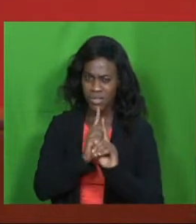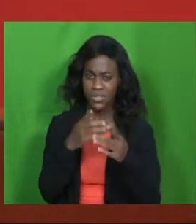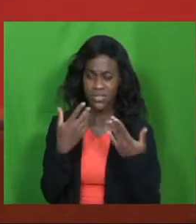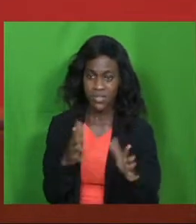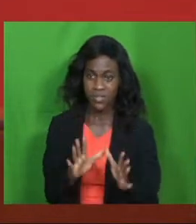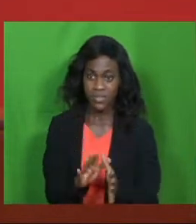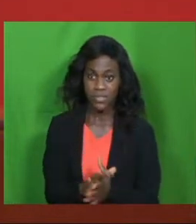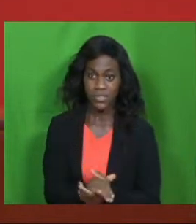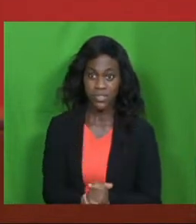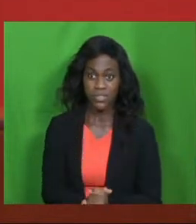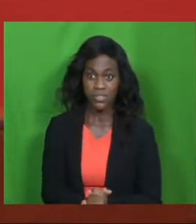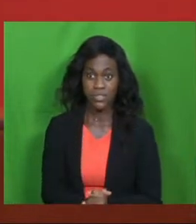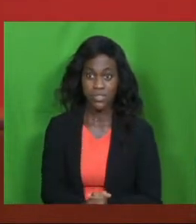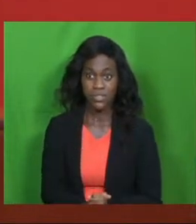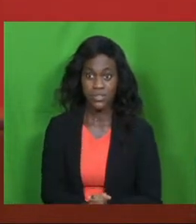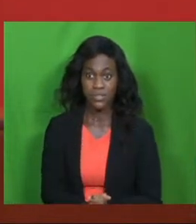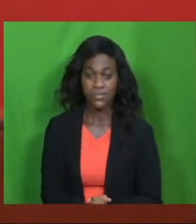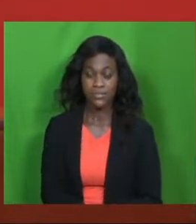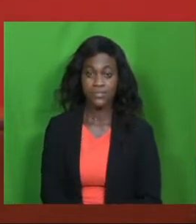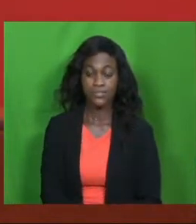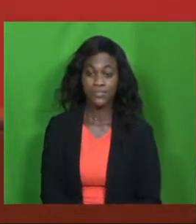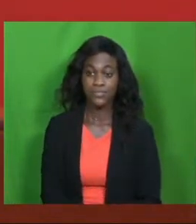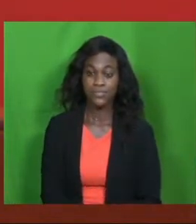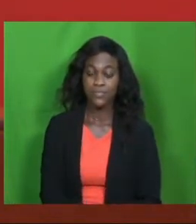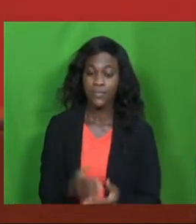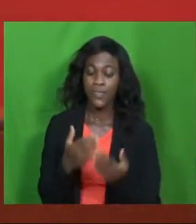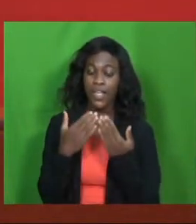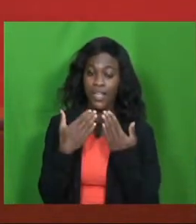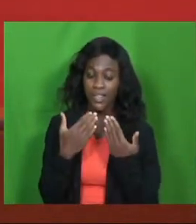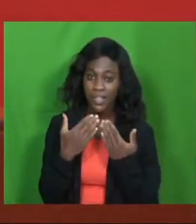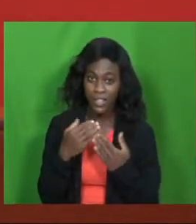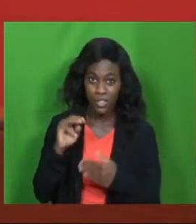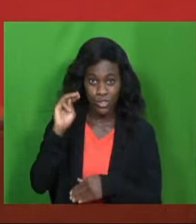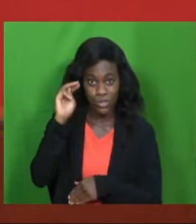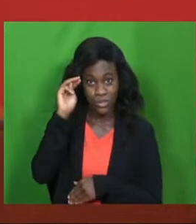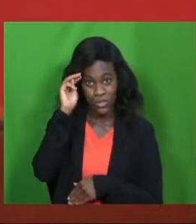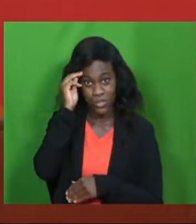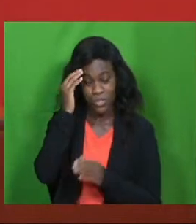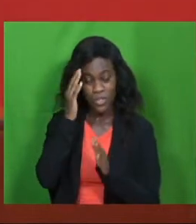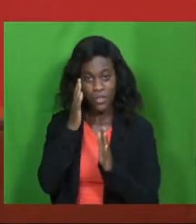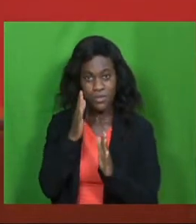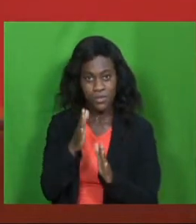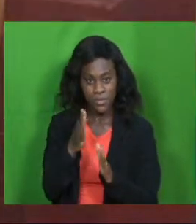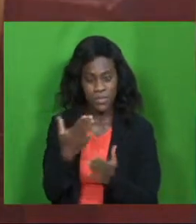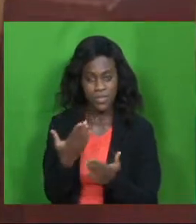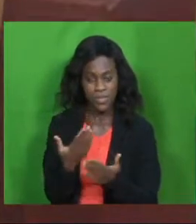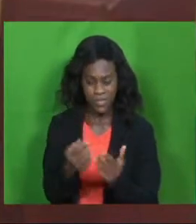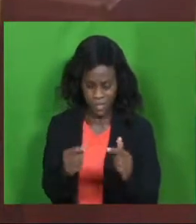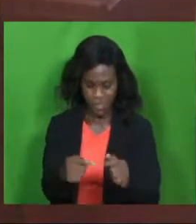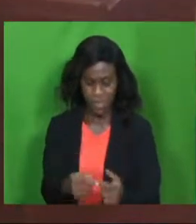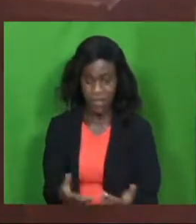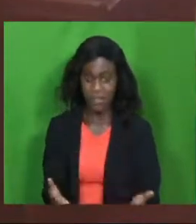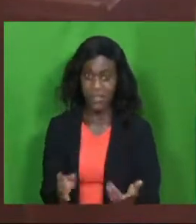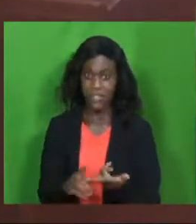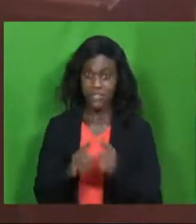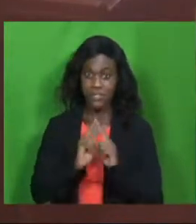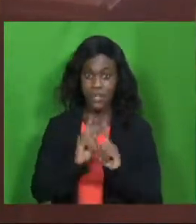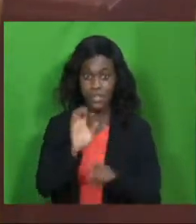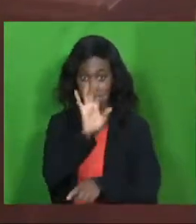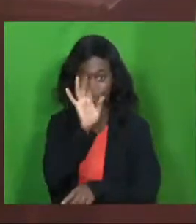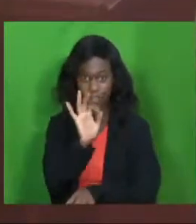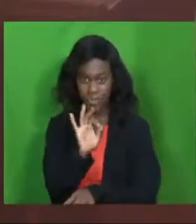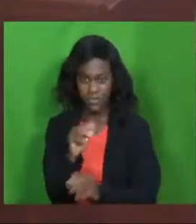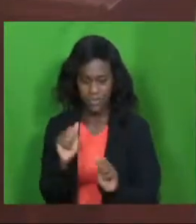I'm afraid we've gone past there. Thank you, Honorable Minister, for attending upon the House to answer questions.